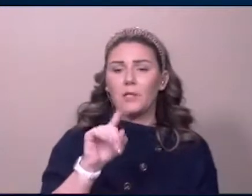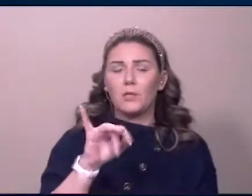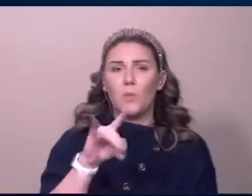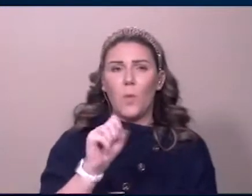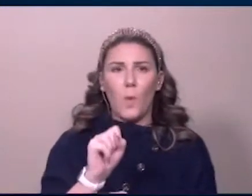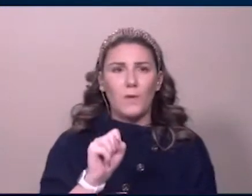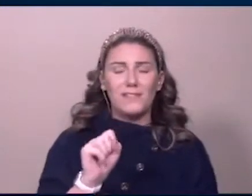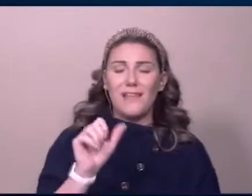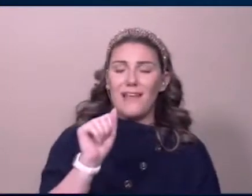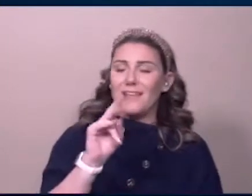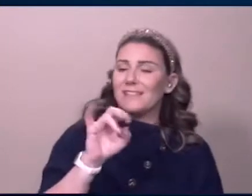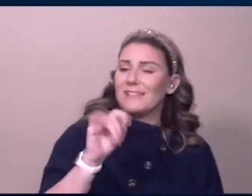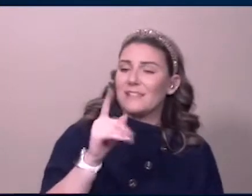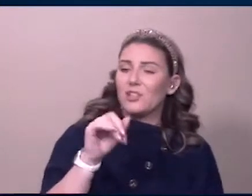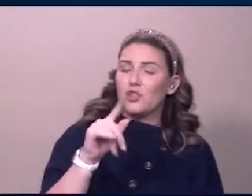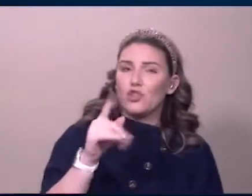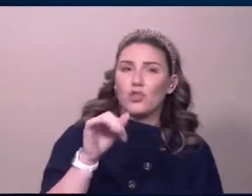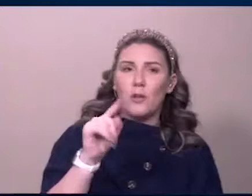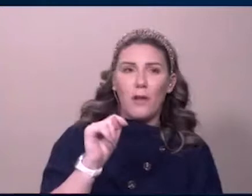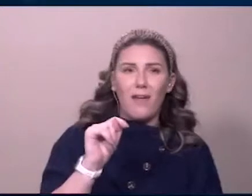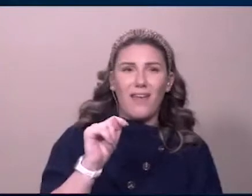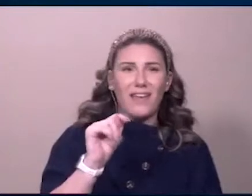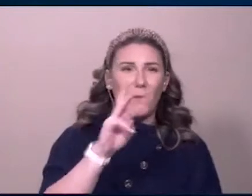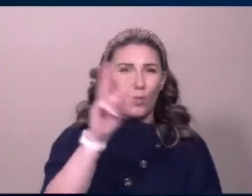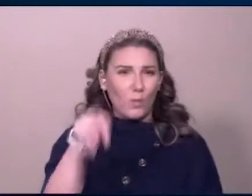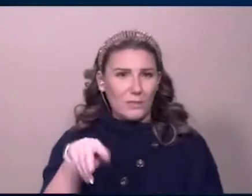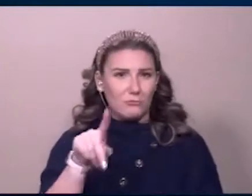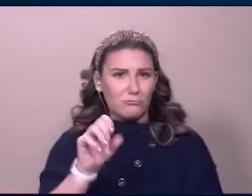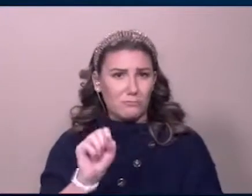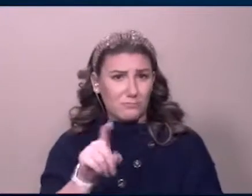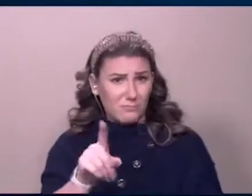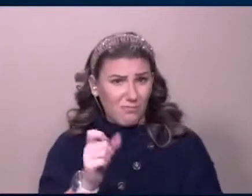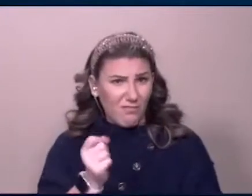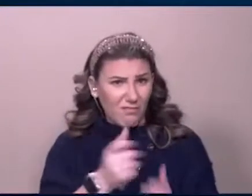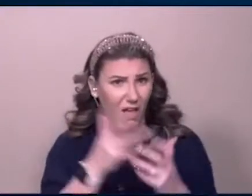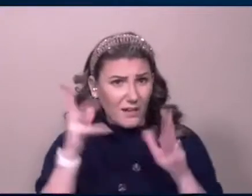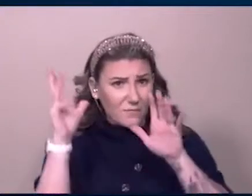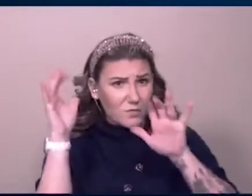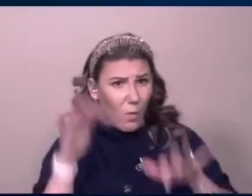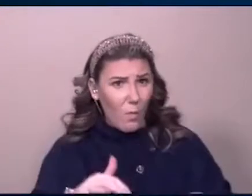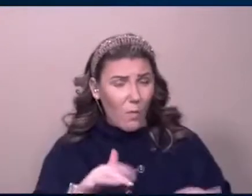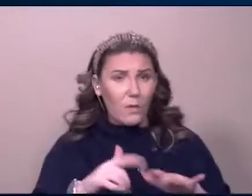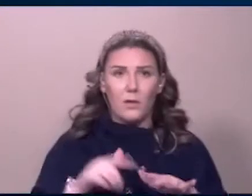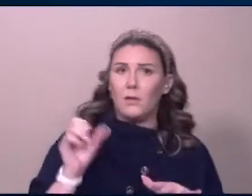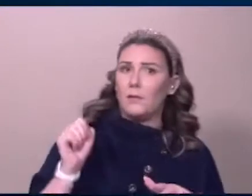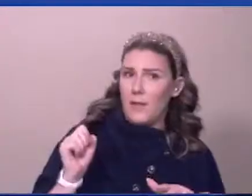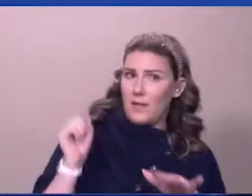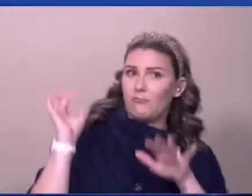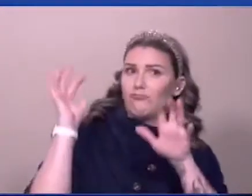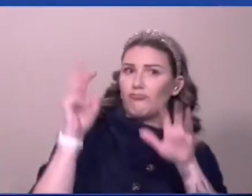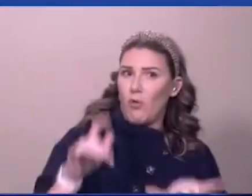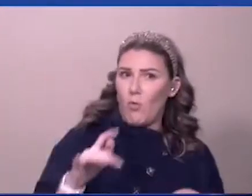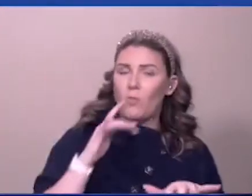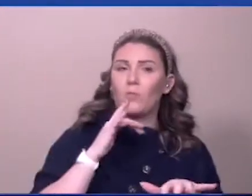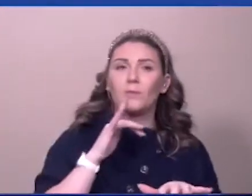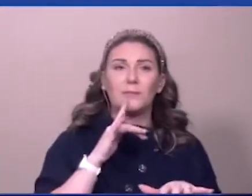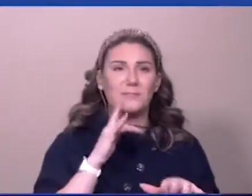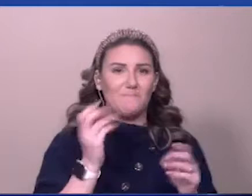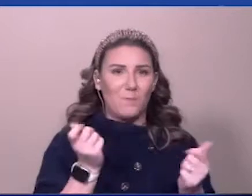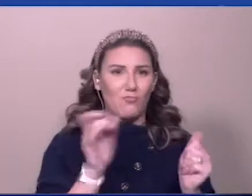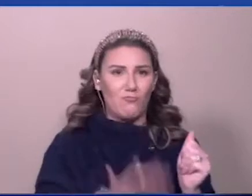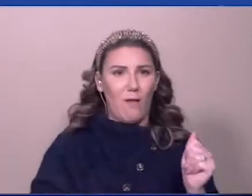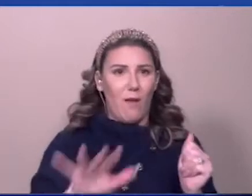Christi in Wichita. Sam, how are you guys today? Did you get a lot of snow? Good morning. We do have snow. Snow is on the ground. It's